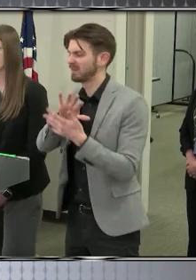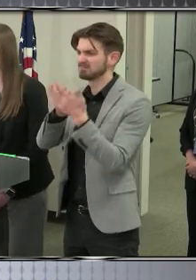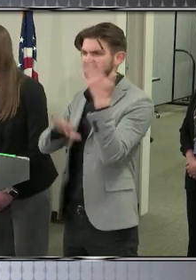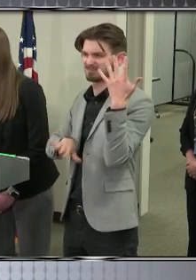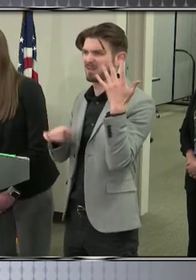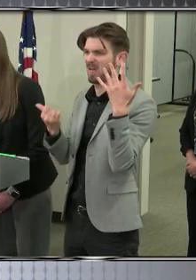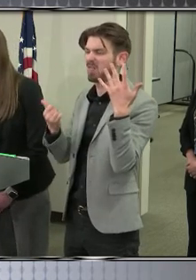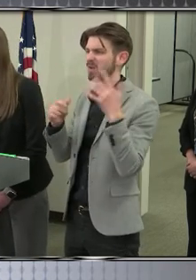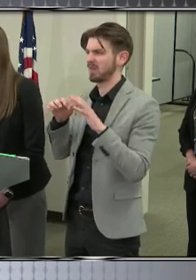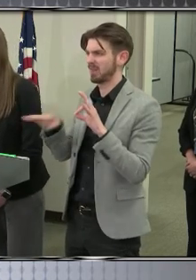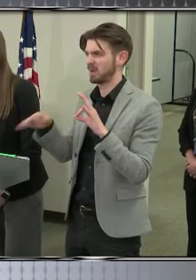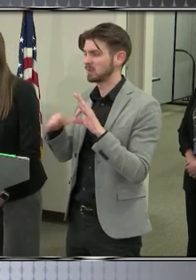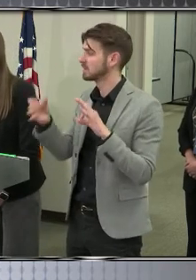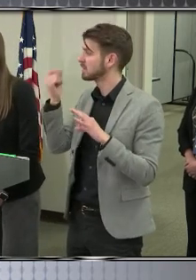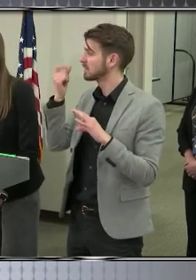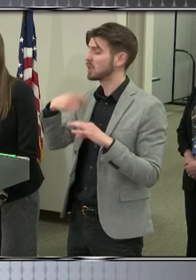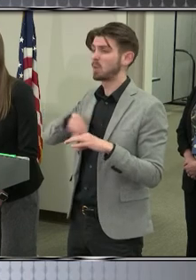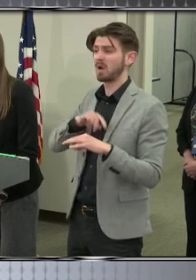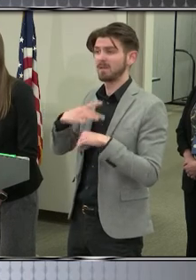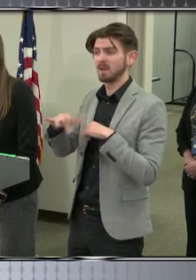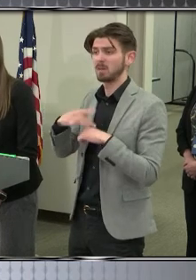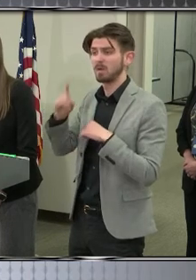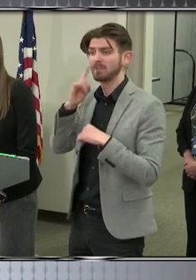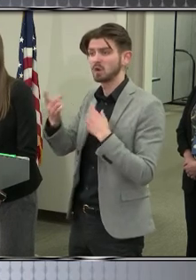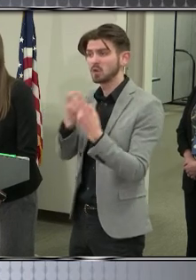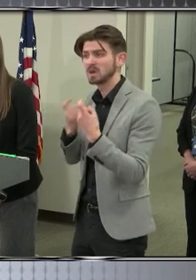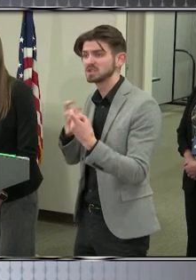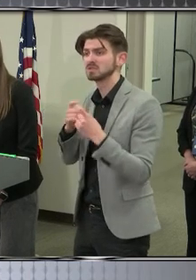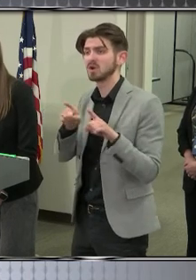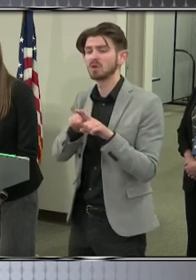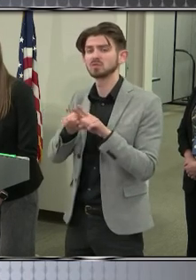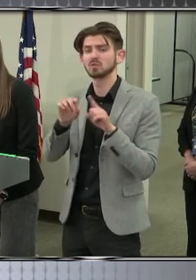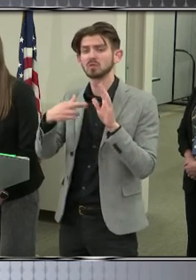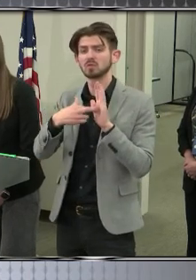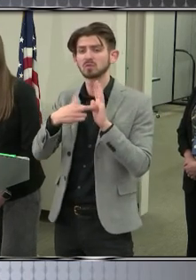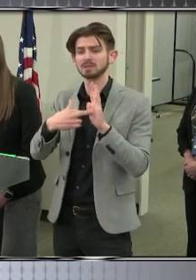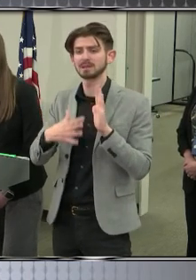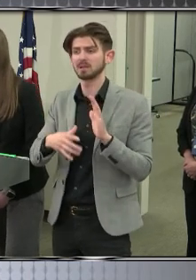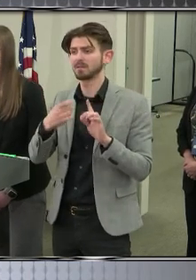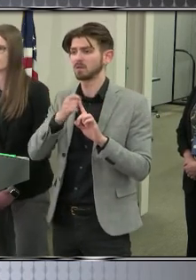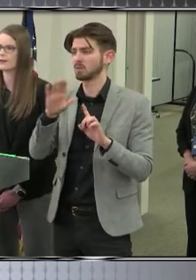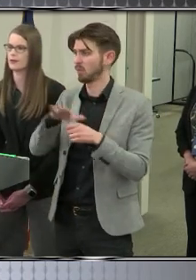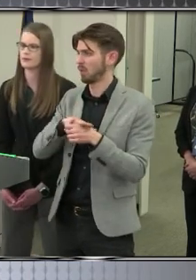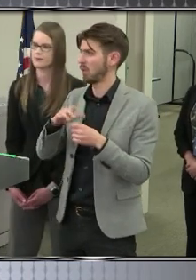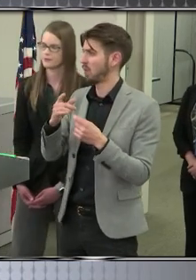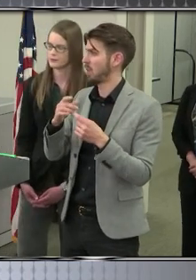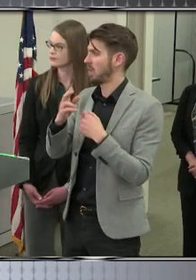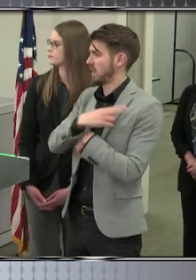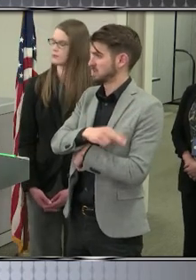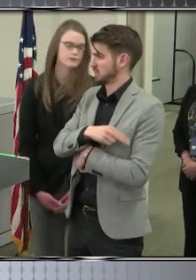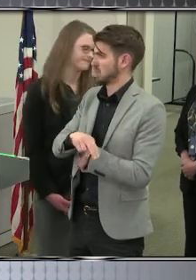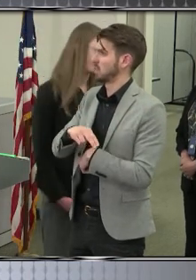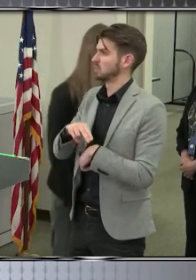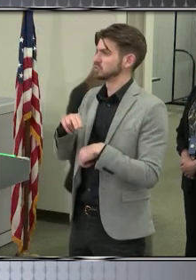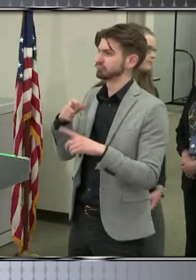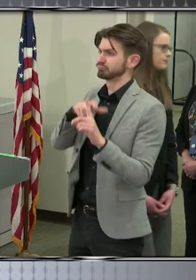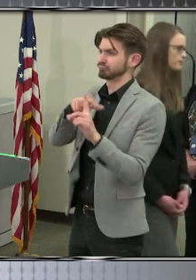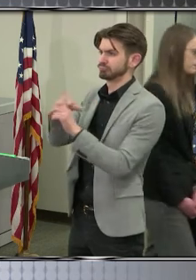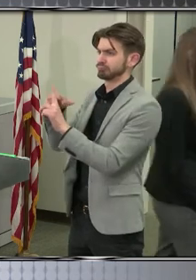that public health will be available for questions, as well as representatives from your local hospitals. Thank you. Thank you.